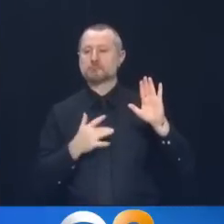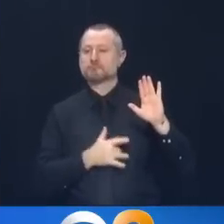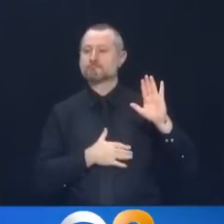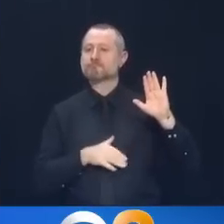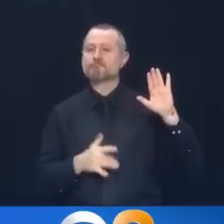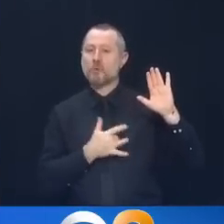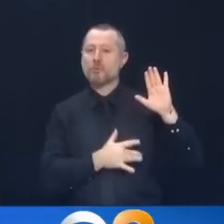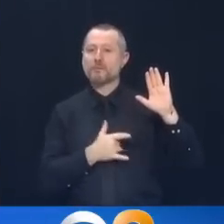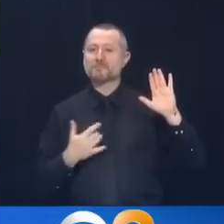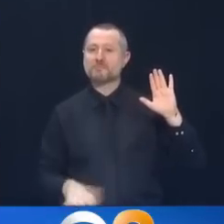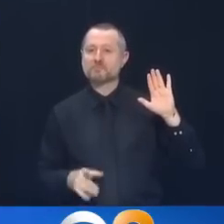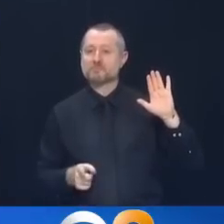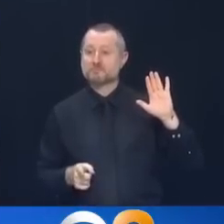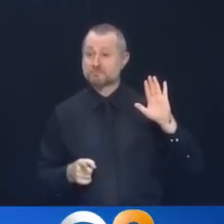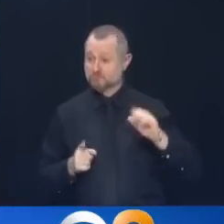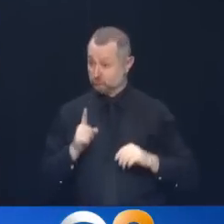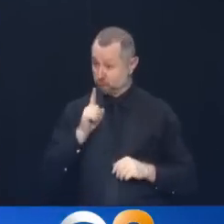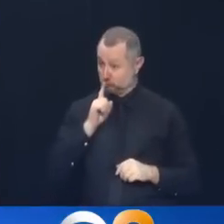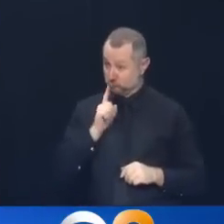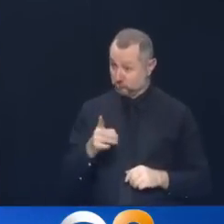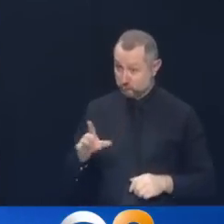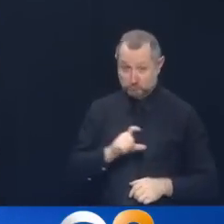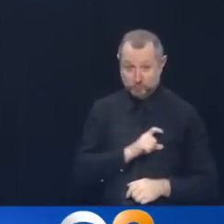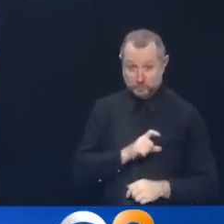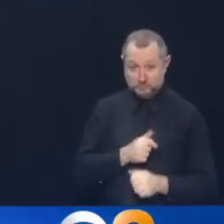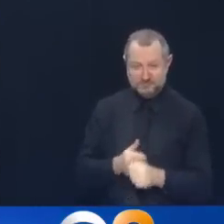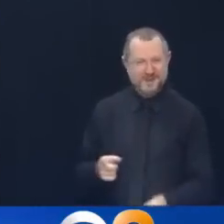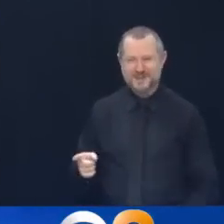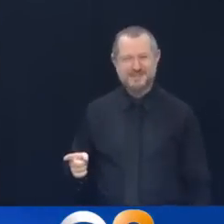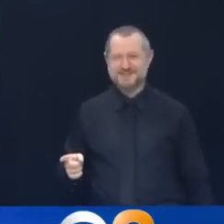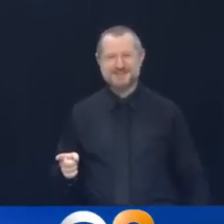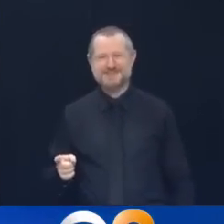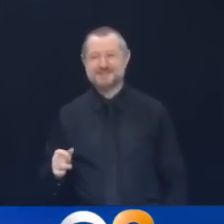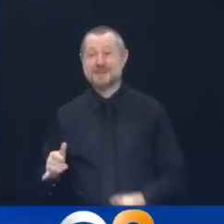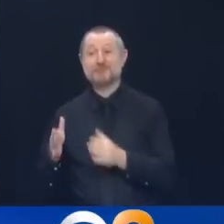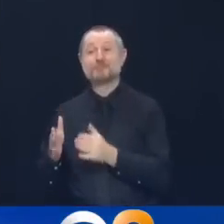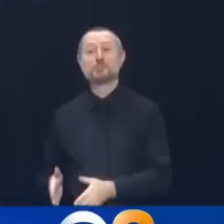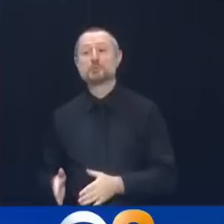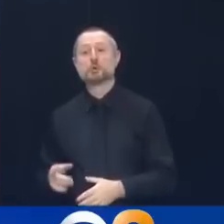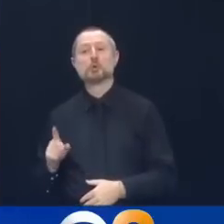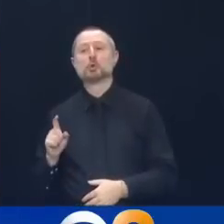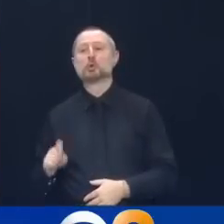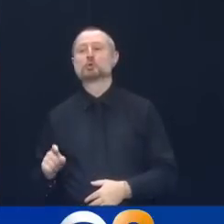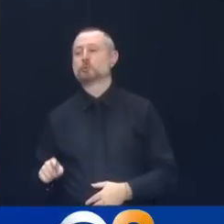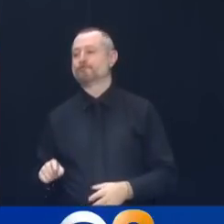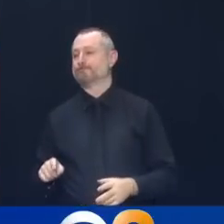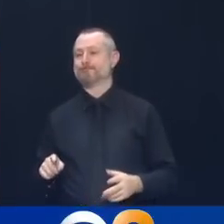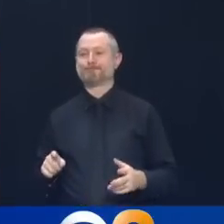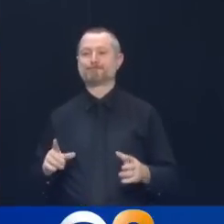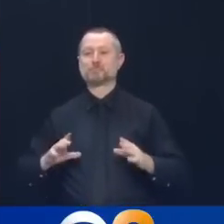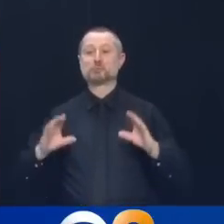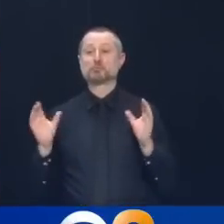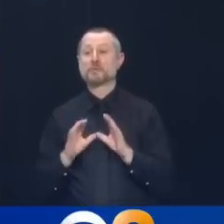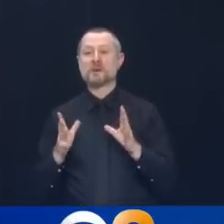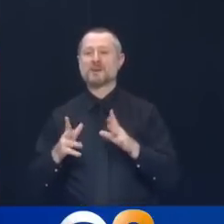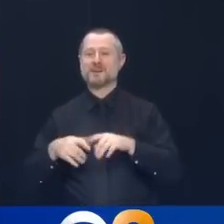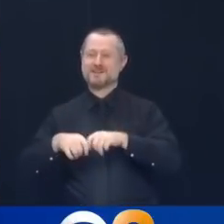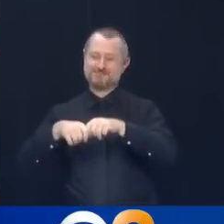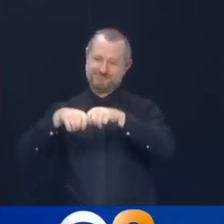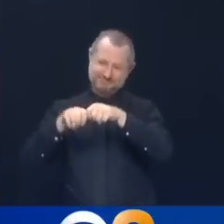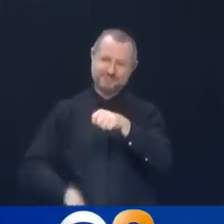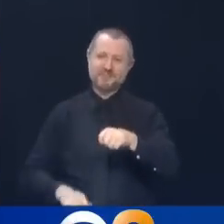law enforcement officer. I believe that person should not be certified as a law enforcement